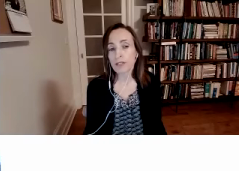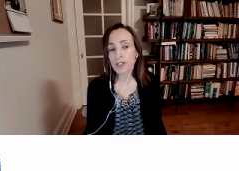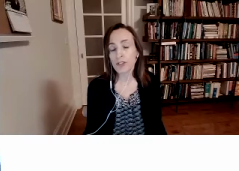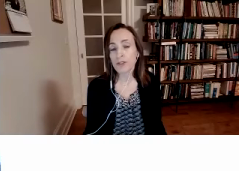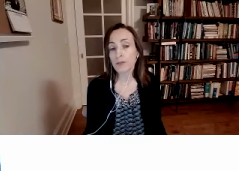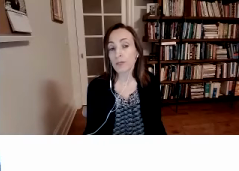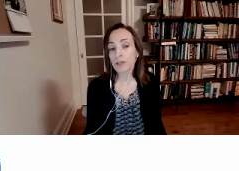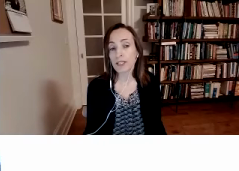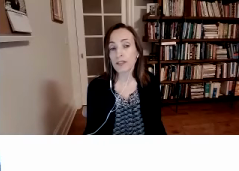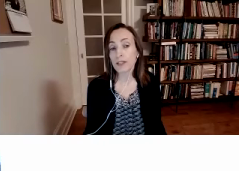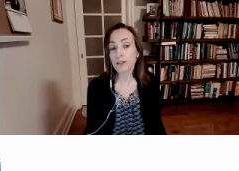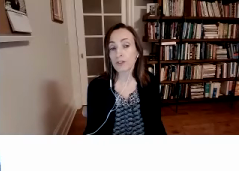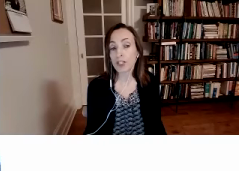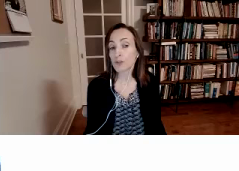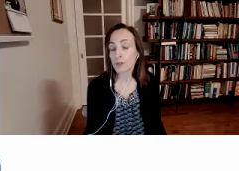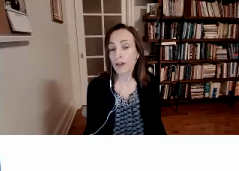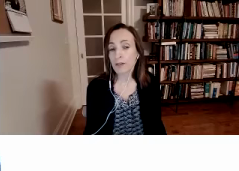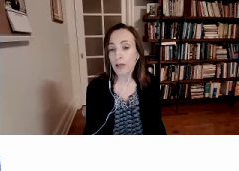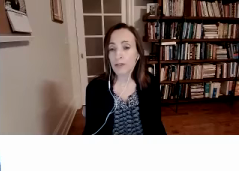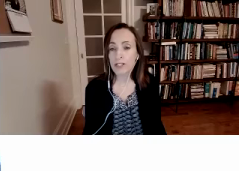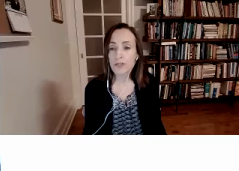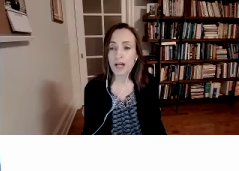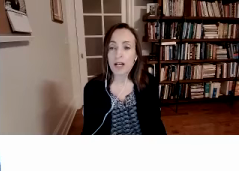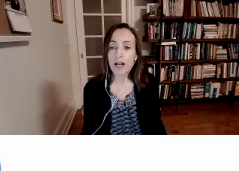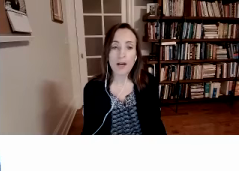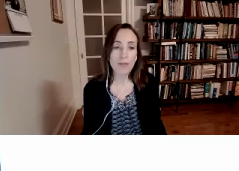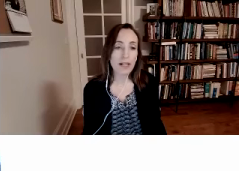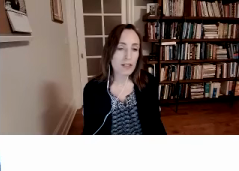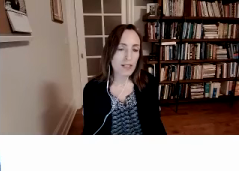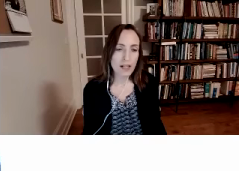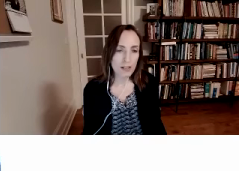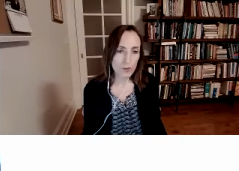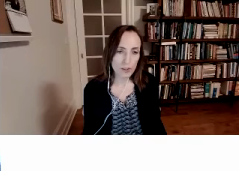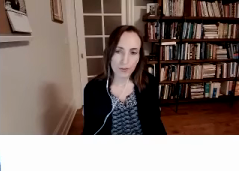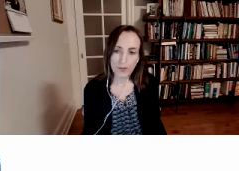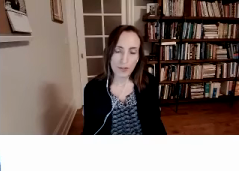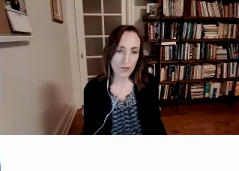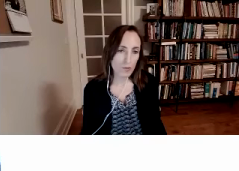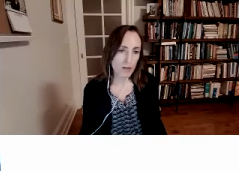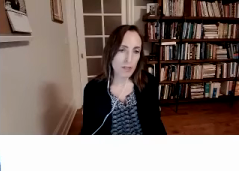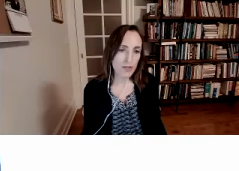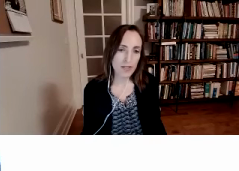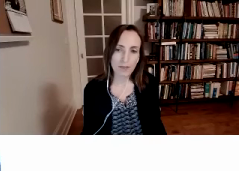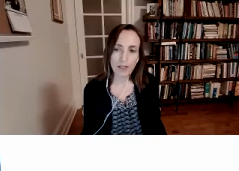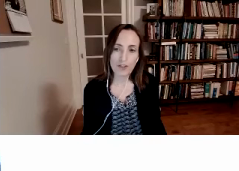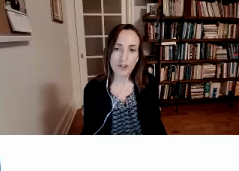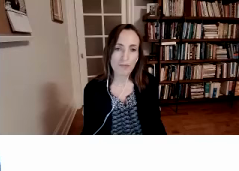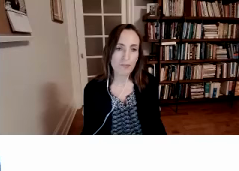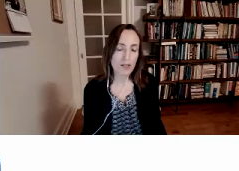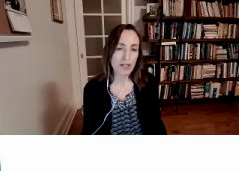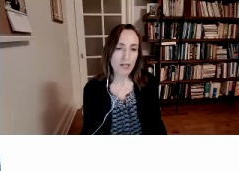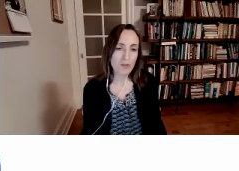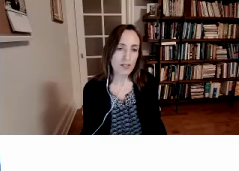marking the location where they judge prosodic boundaries by clicking on words. So this is a web-based